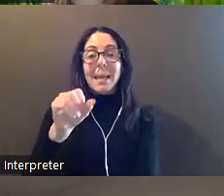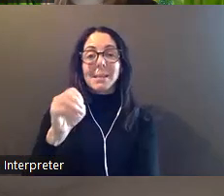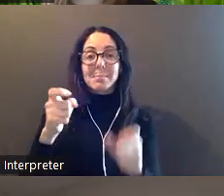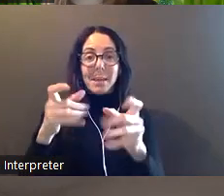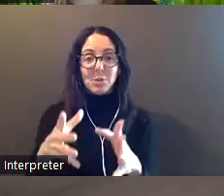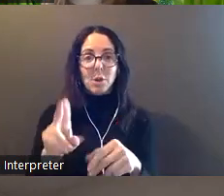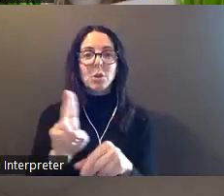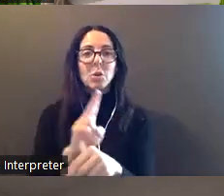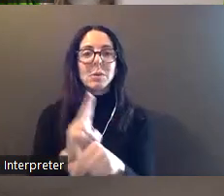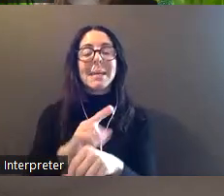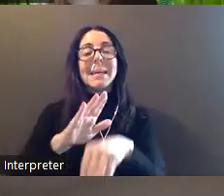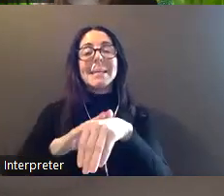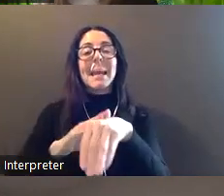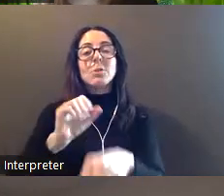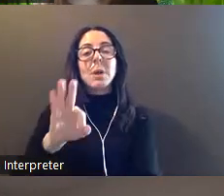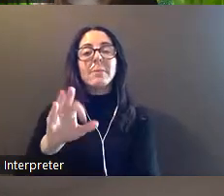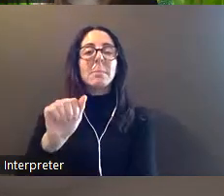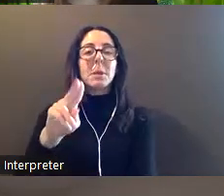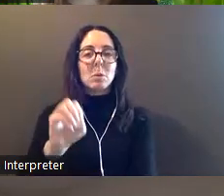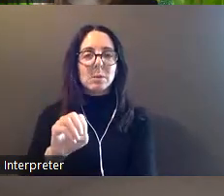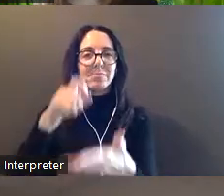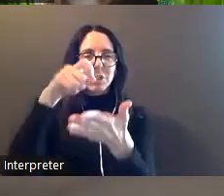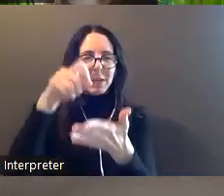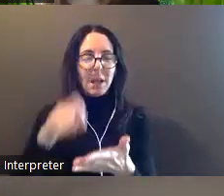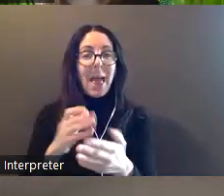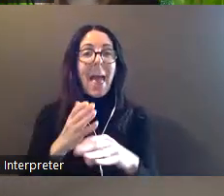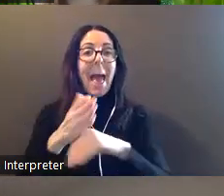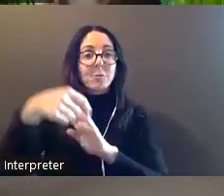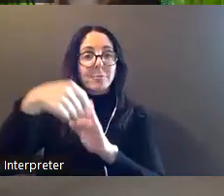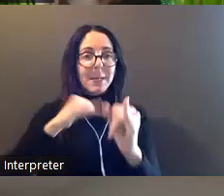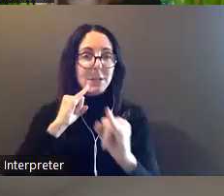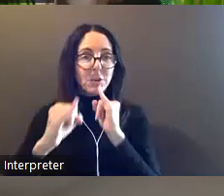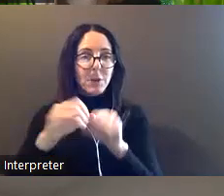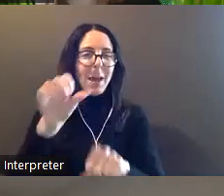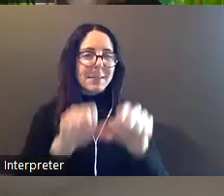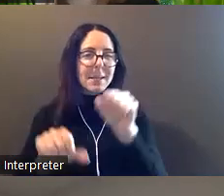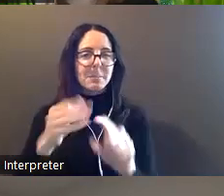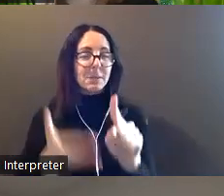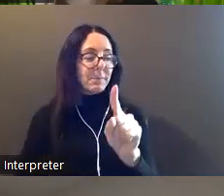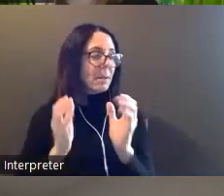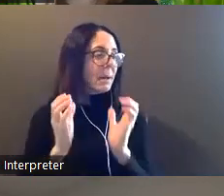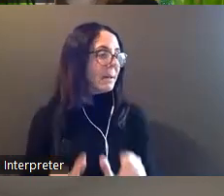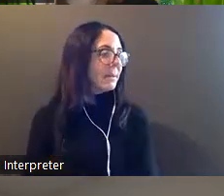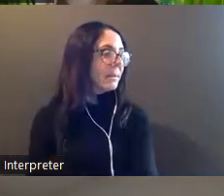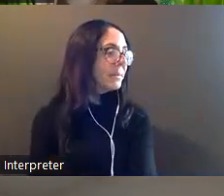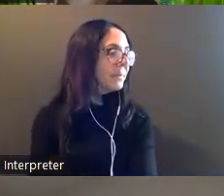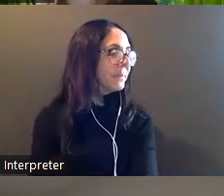of abuse checklist after their in-depth interview and assessment of the client.